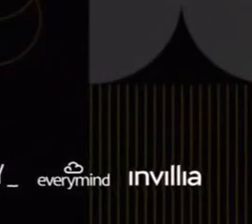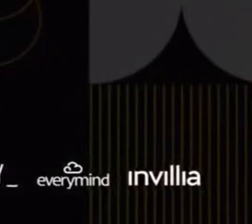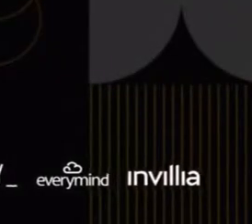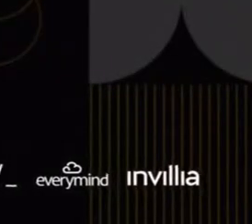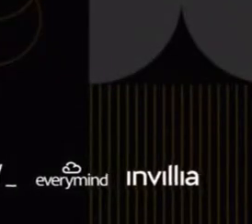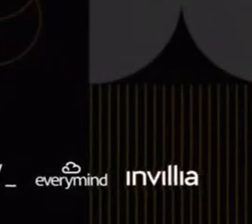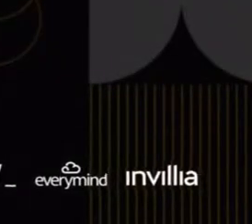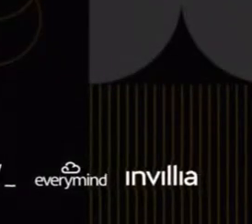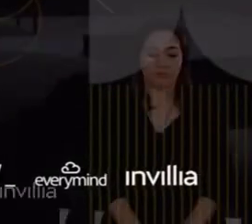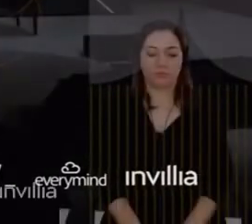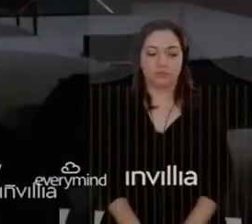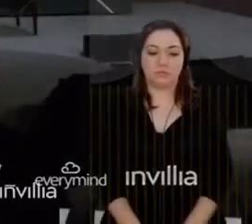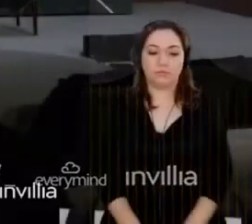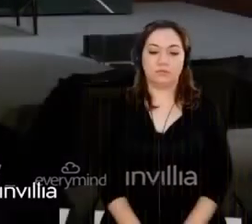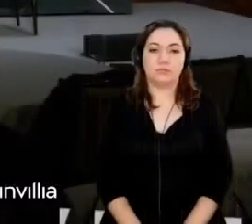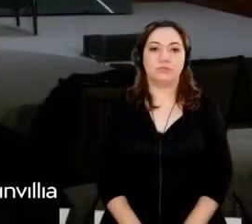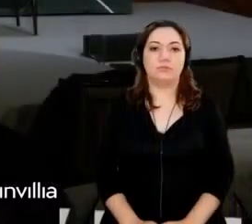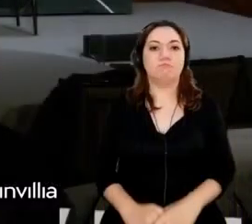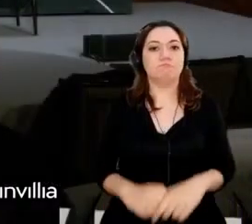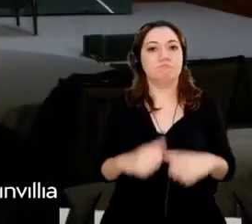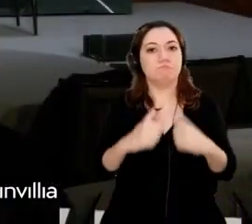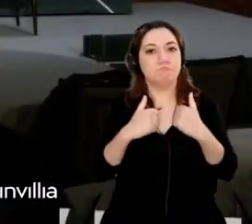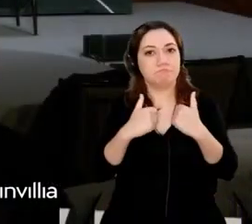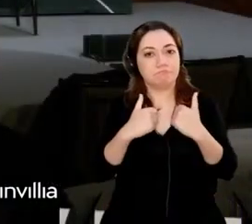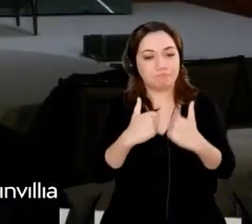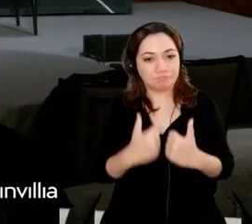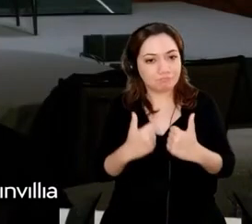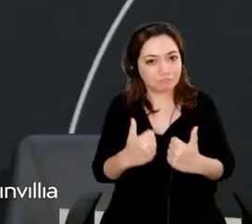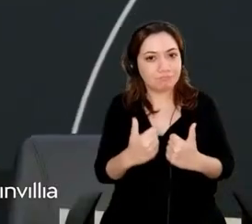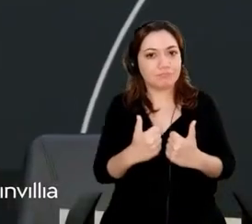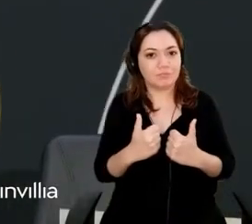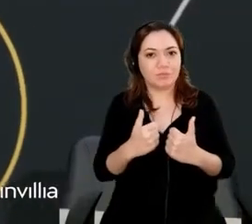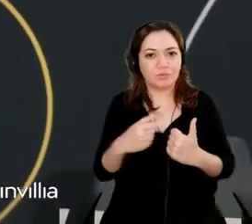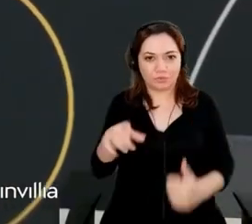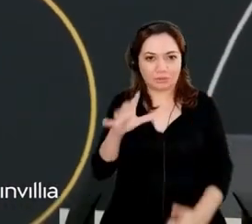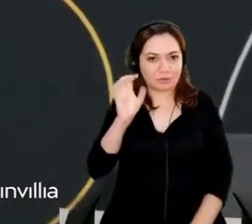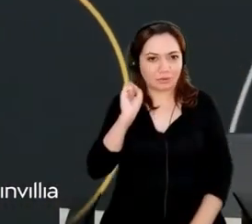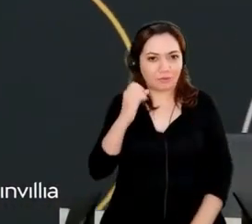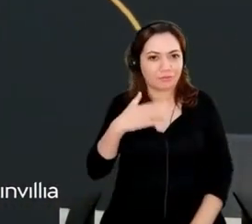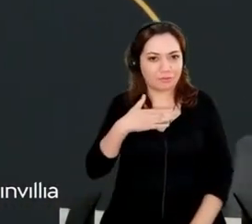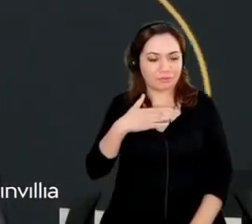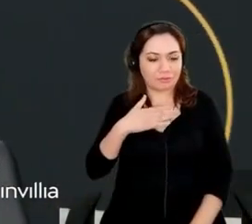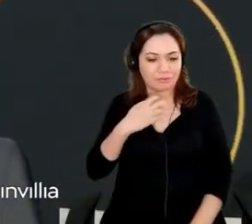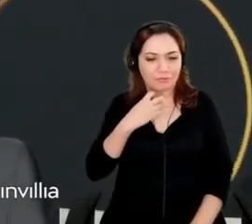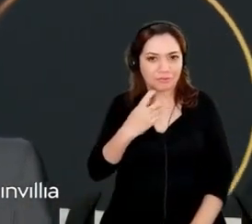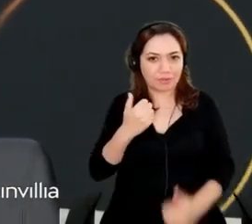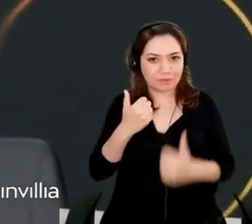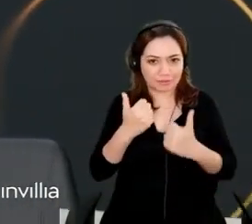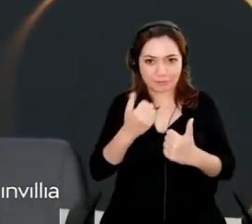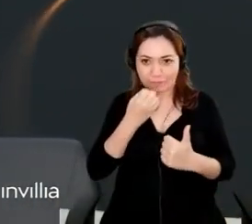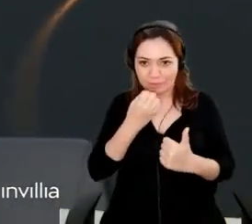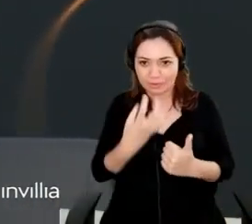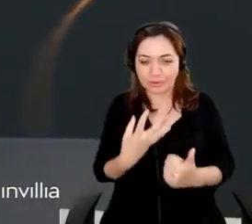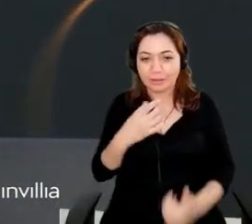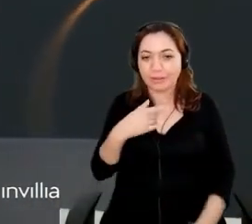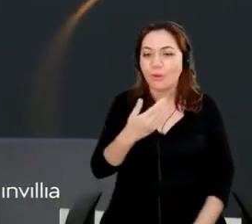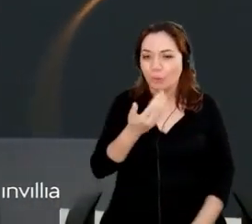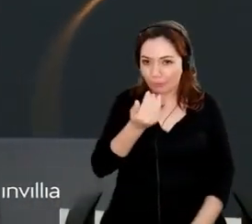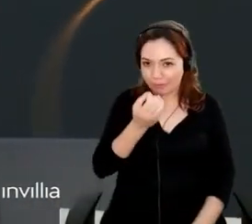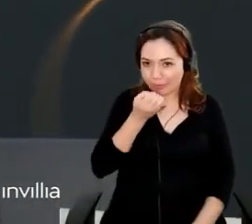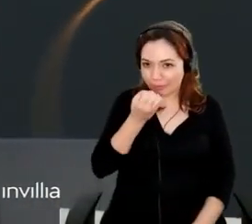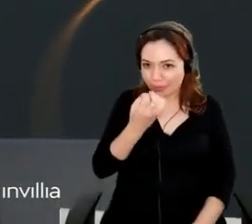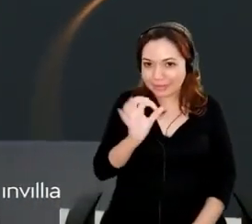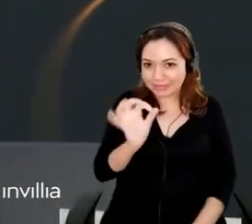All right. Everyone can hear us well? How was the food? Good, right?